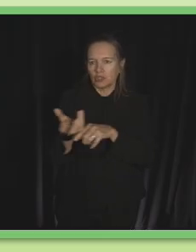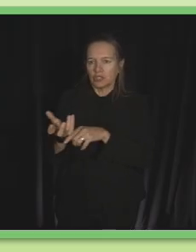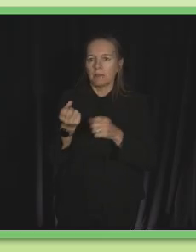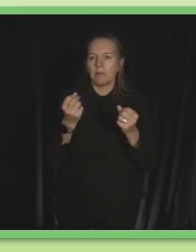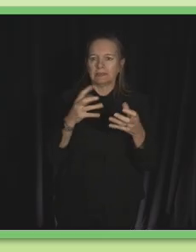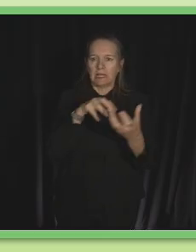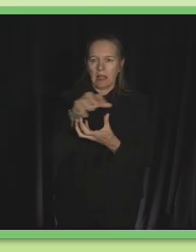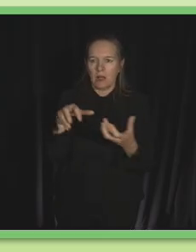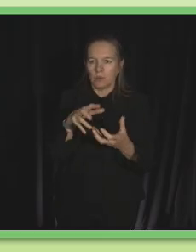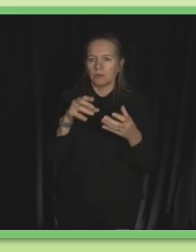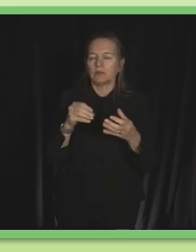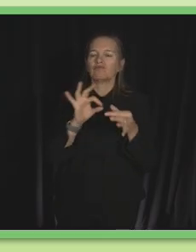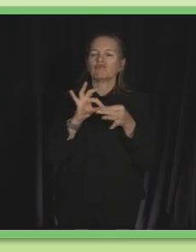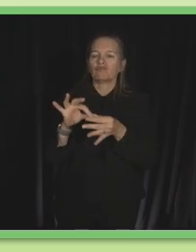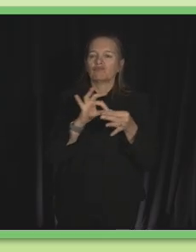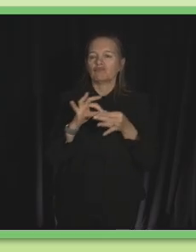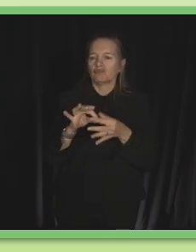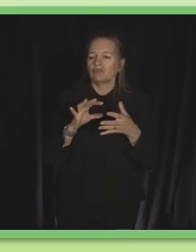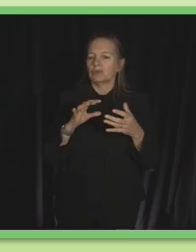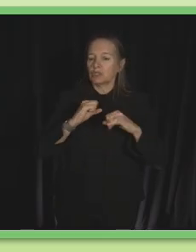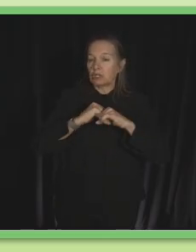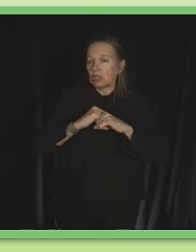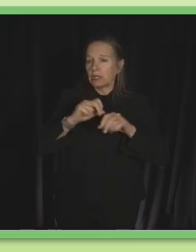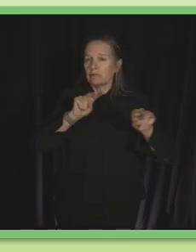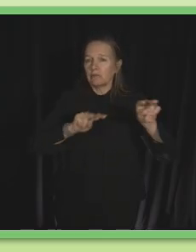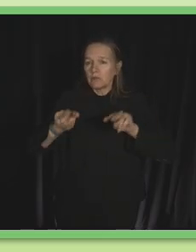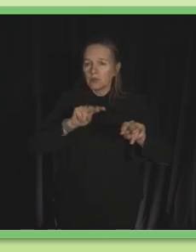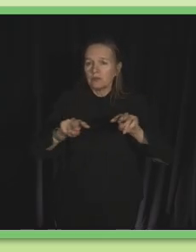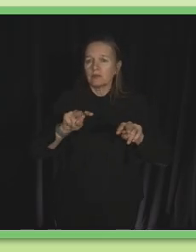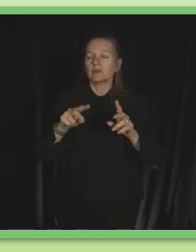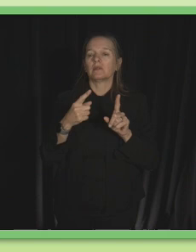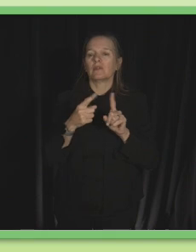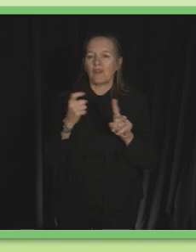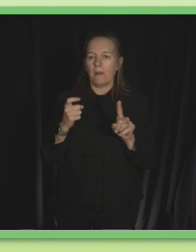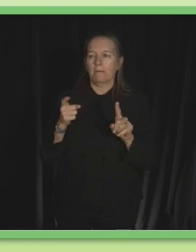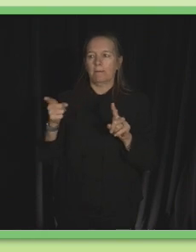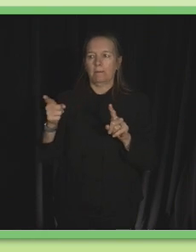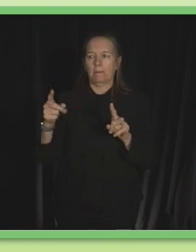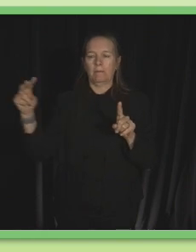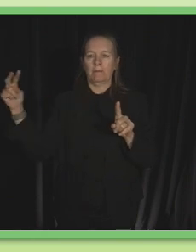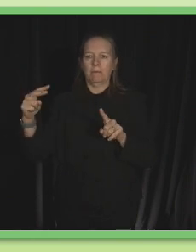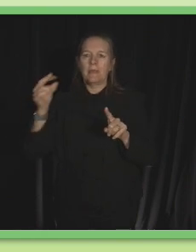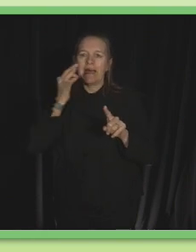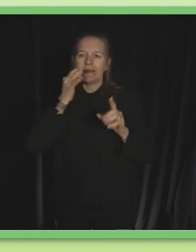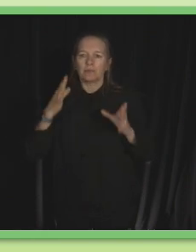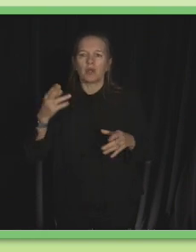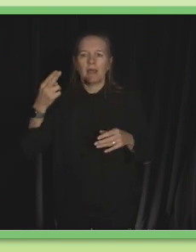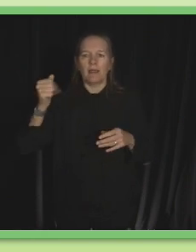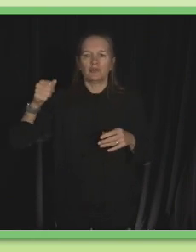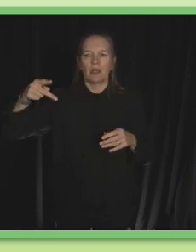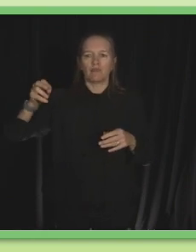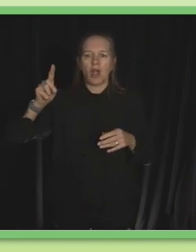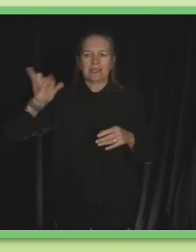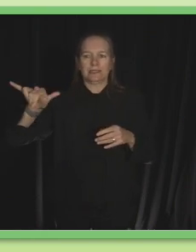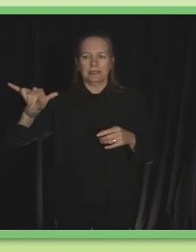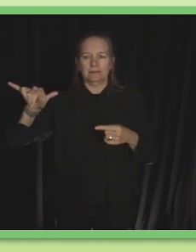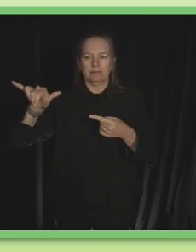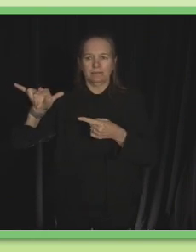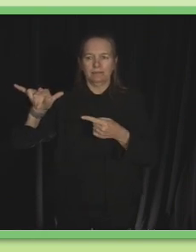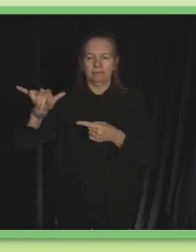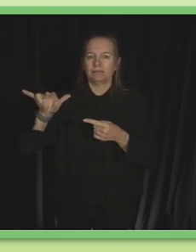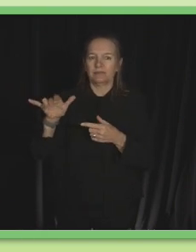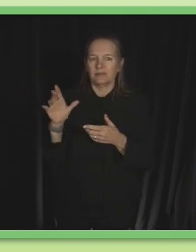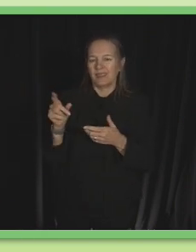equaling unified security, connectivity, and observability, all from the authoritative expert at HAProxy, authors of the